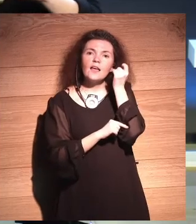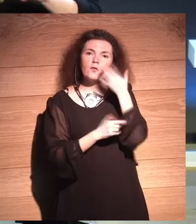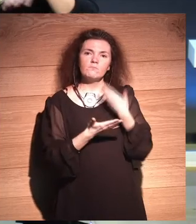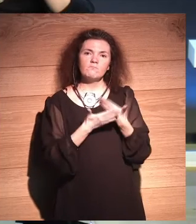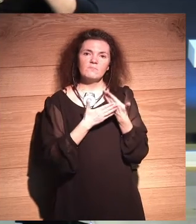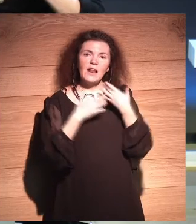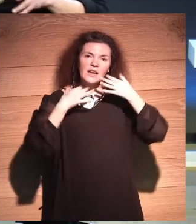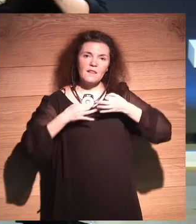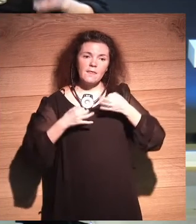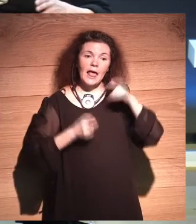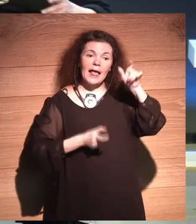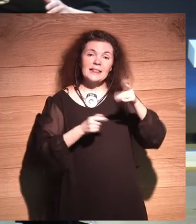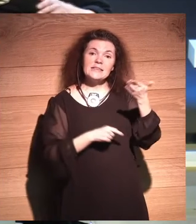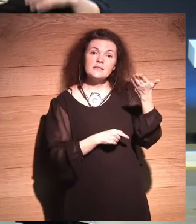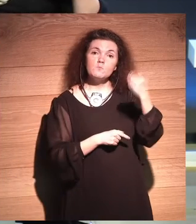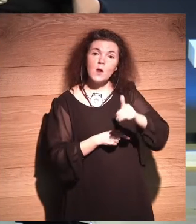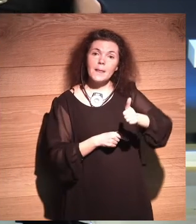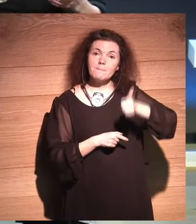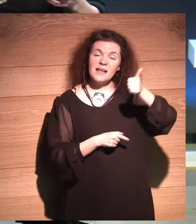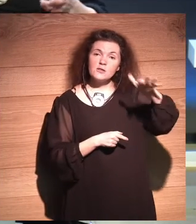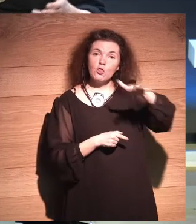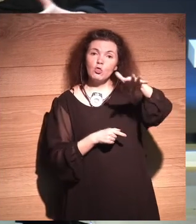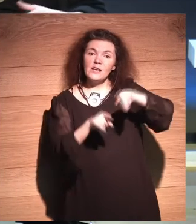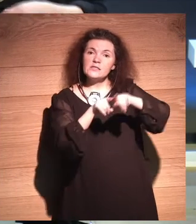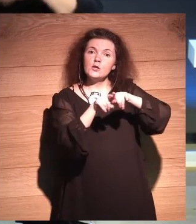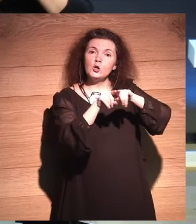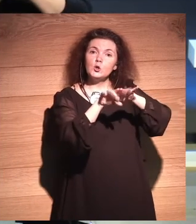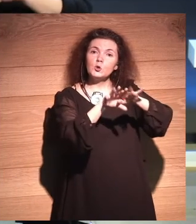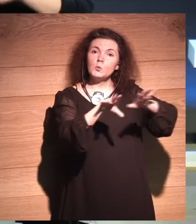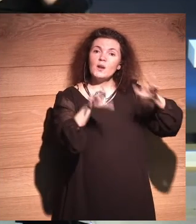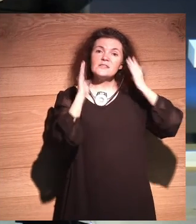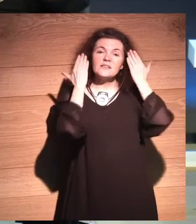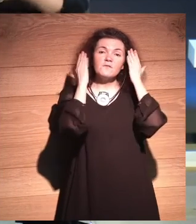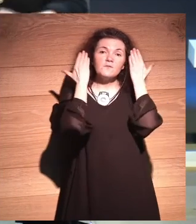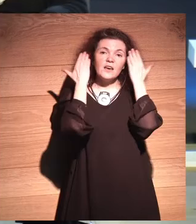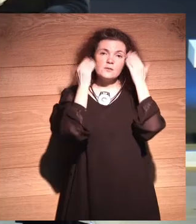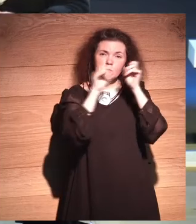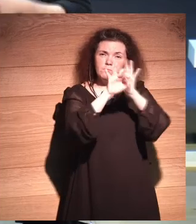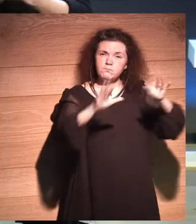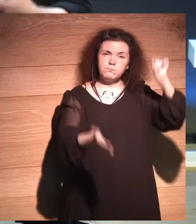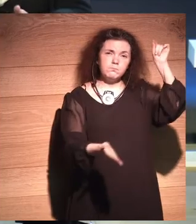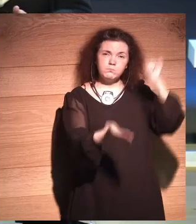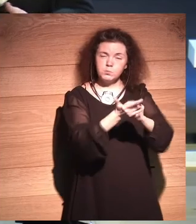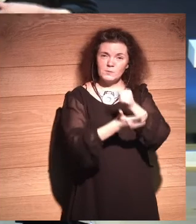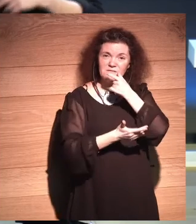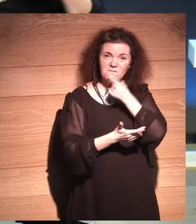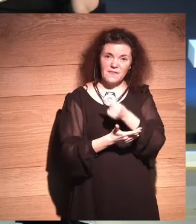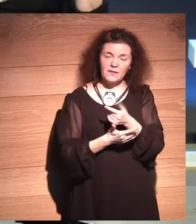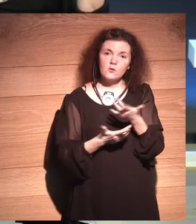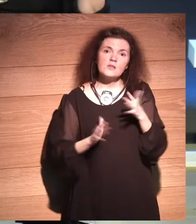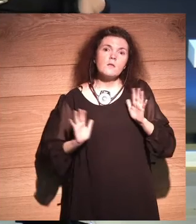not enough to say that a private sector technology solution is it, although what we need are also then alternative